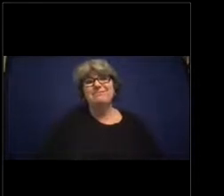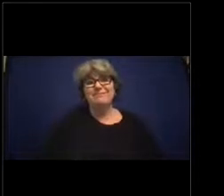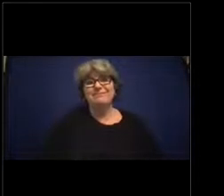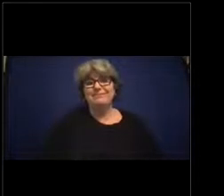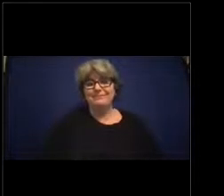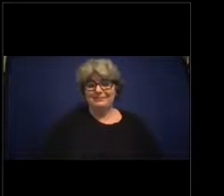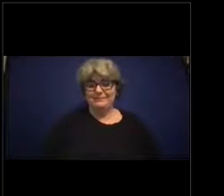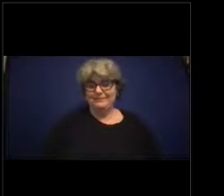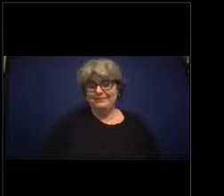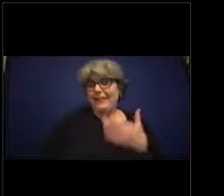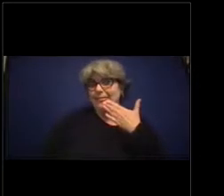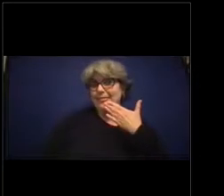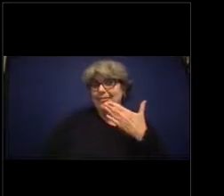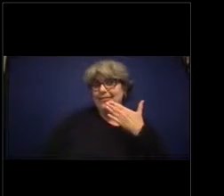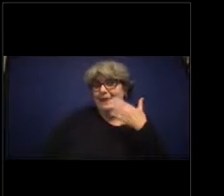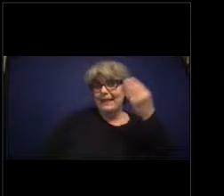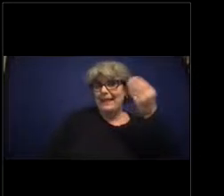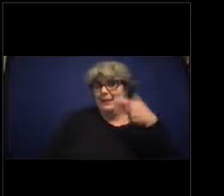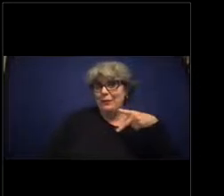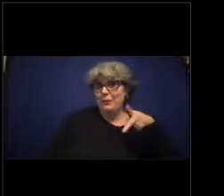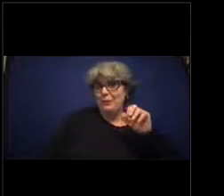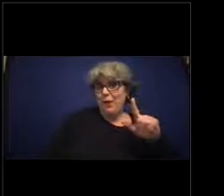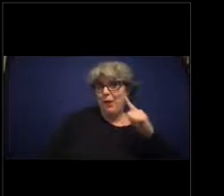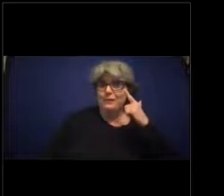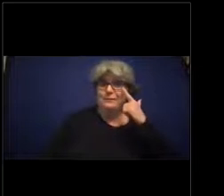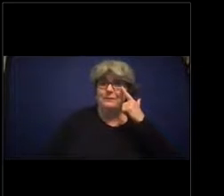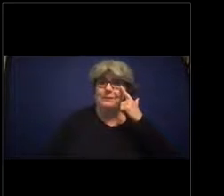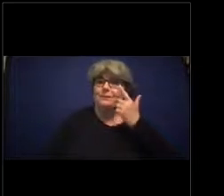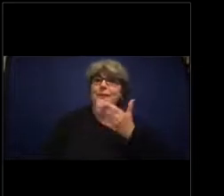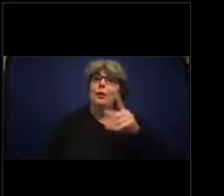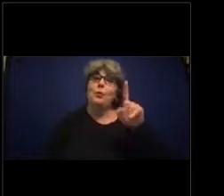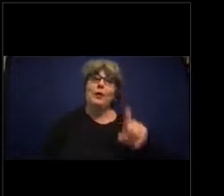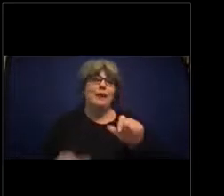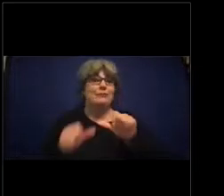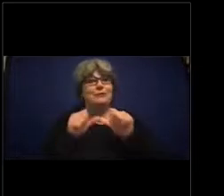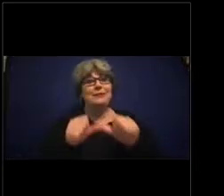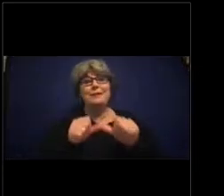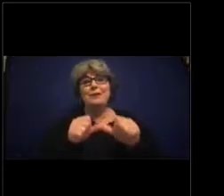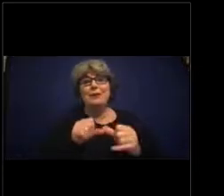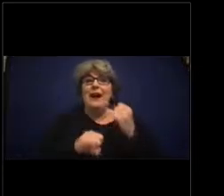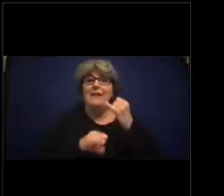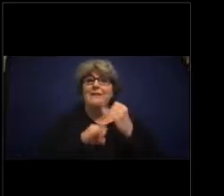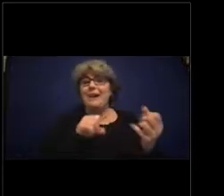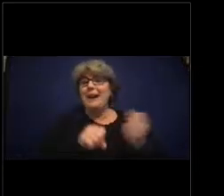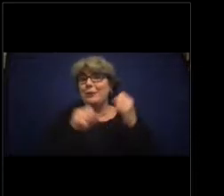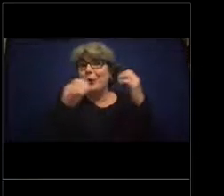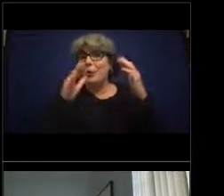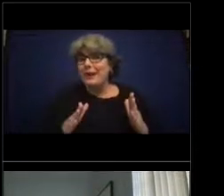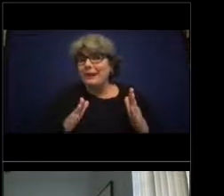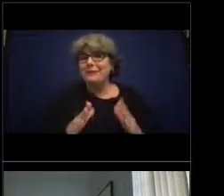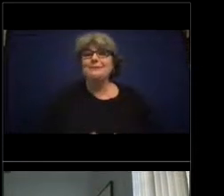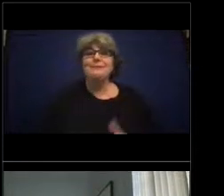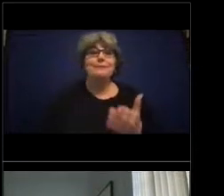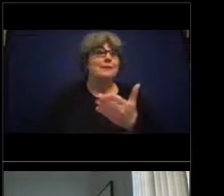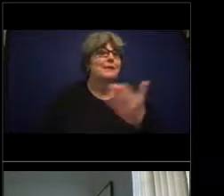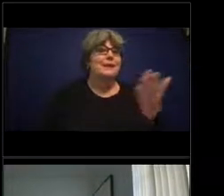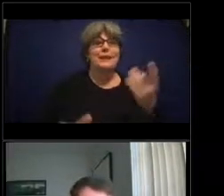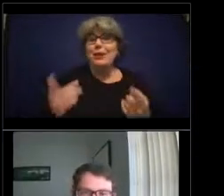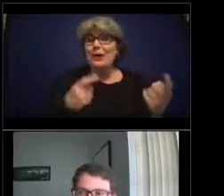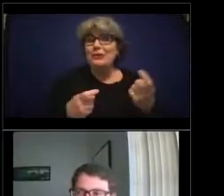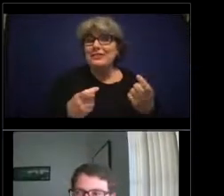Yeah, thank you for that information, Paul. We have to move on to our final winner, but before we go, does anybody have